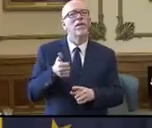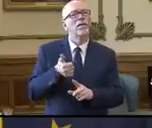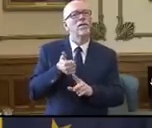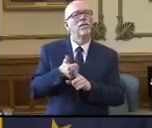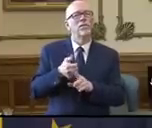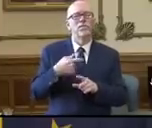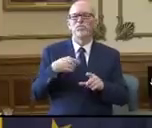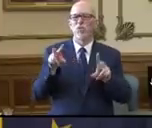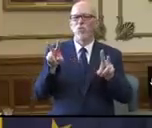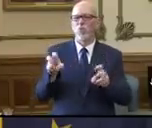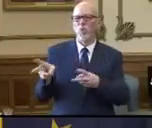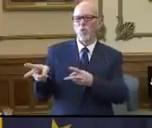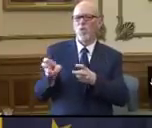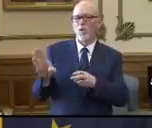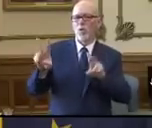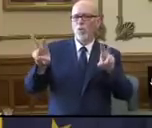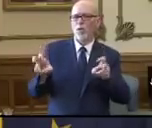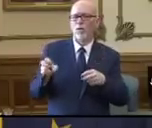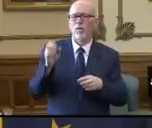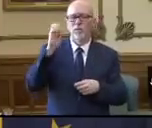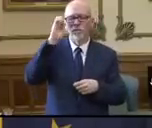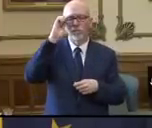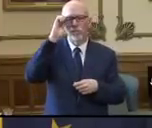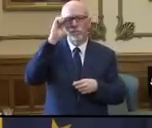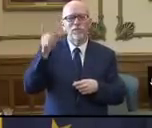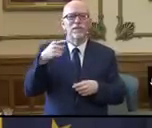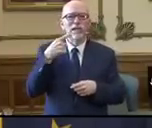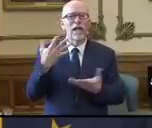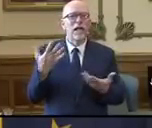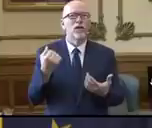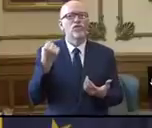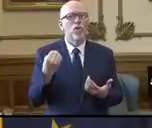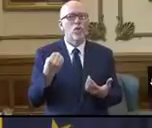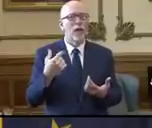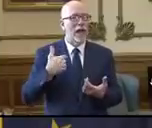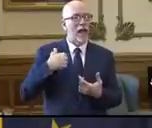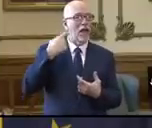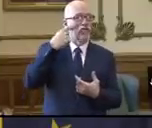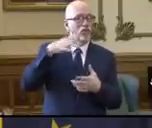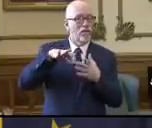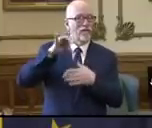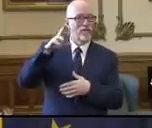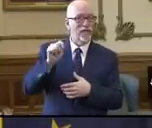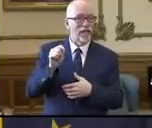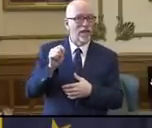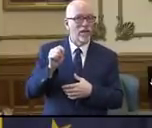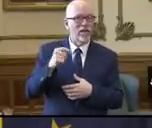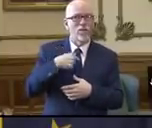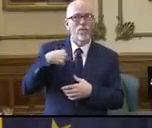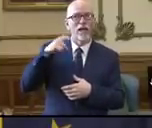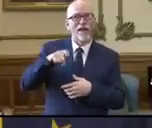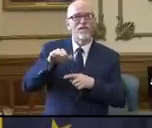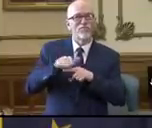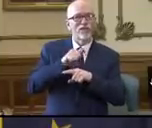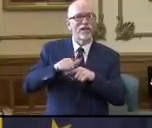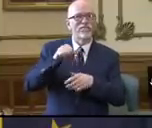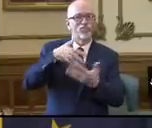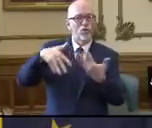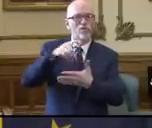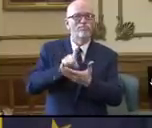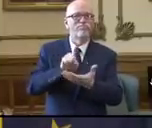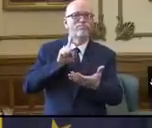I'll quote Nora. She said, "So I just found out we'll have to practice social distancing a